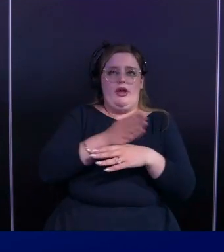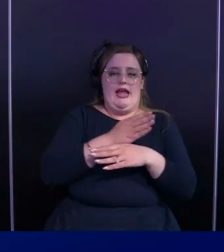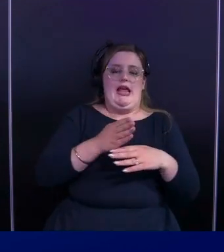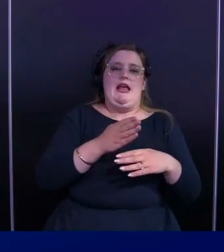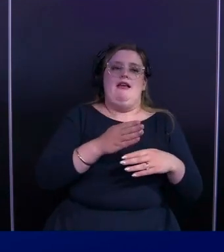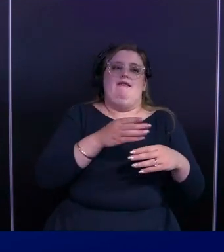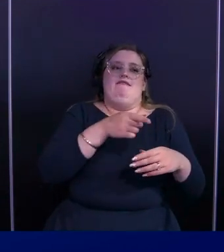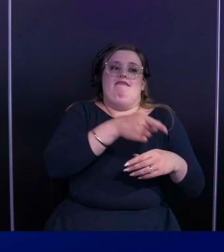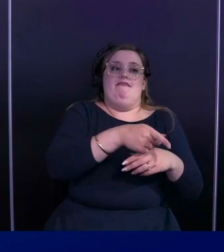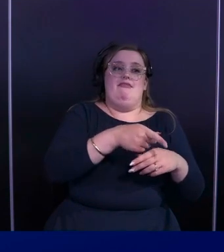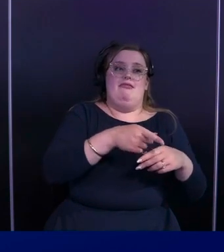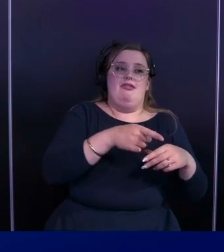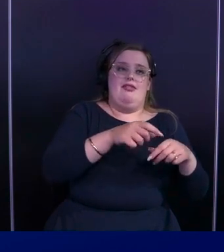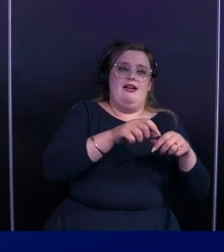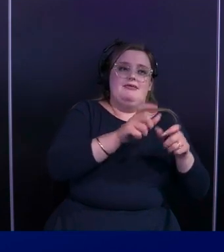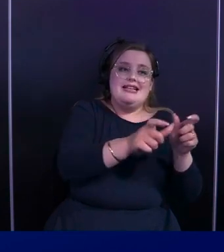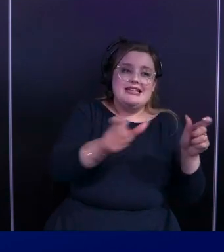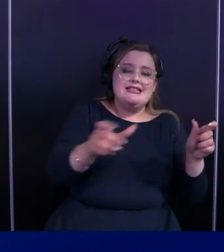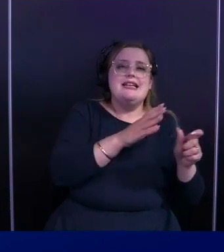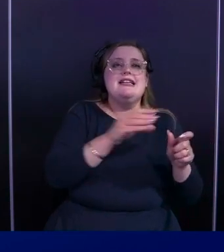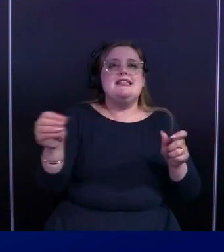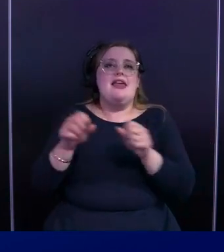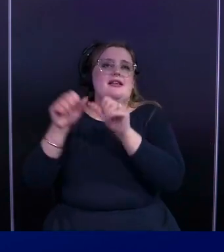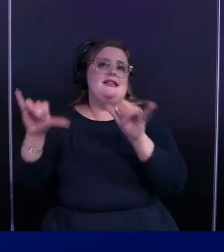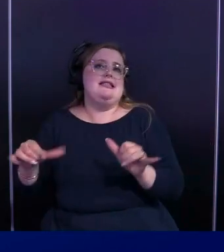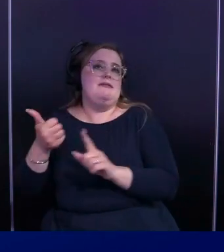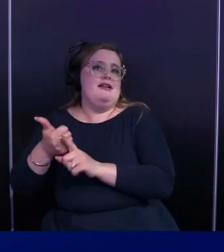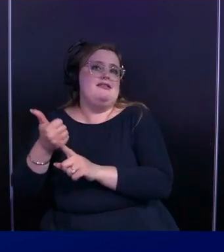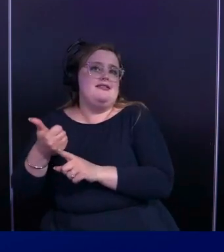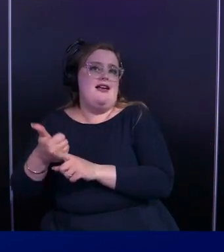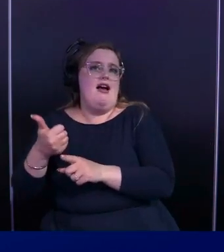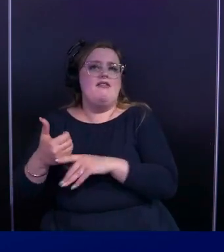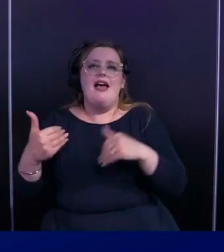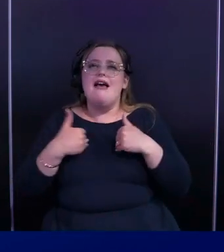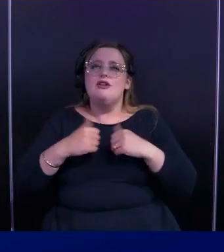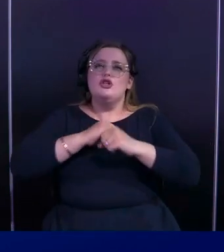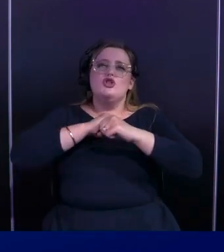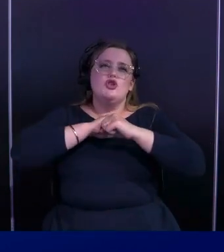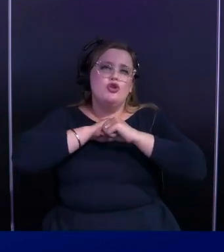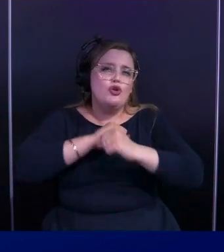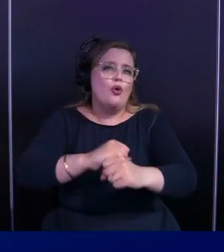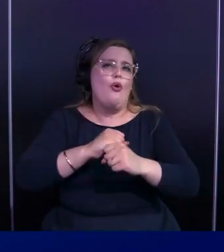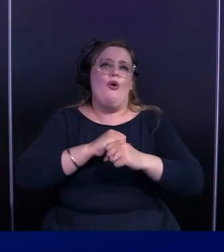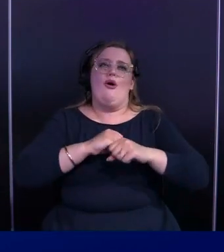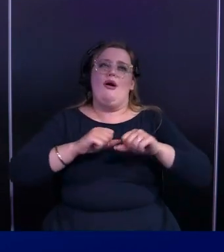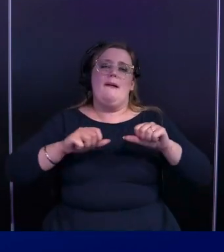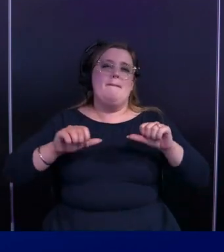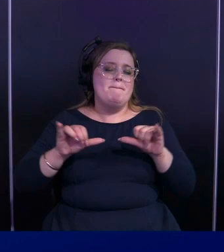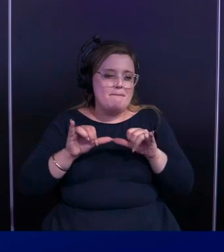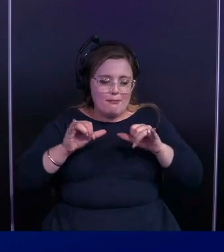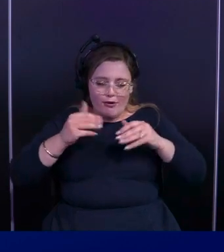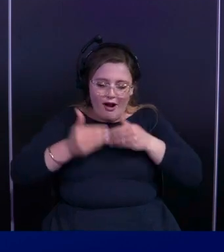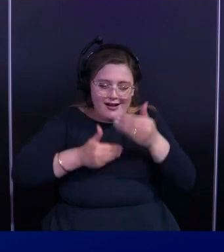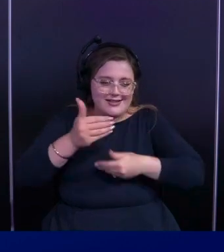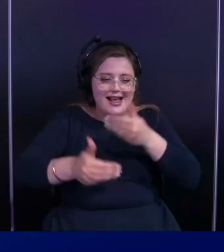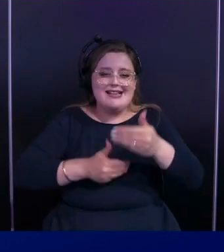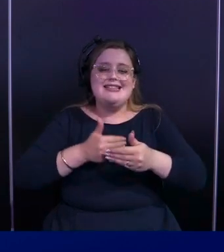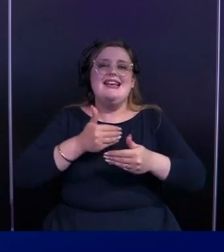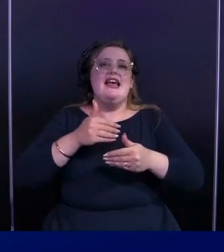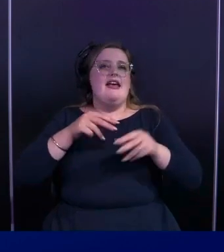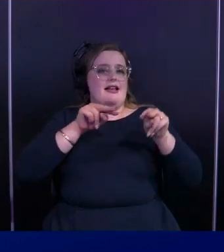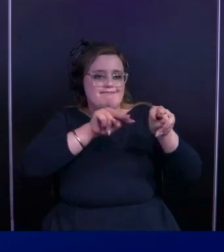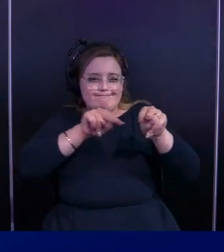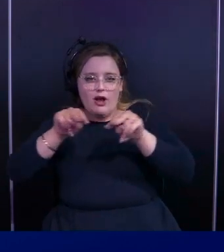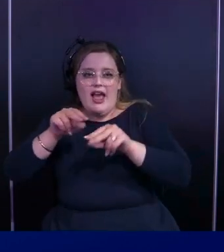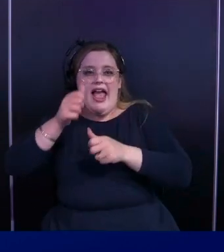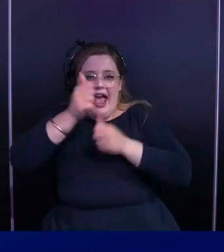system itself. And there's a very controlled, secure, measured boot process that tracks every piece of firmware that